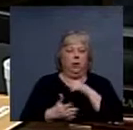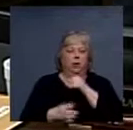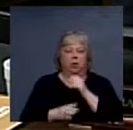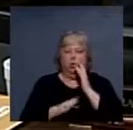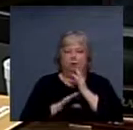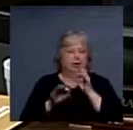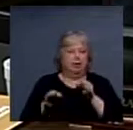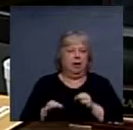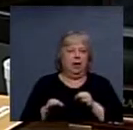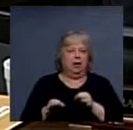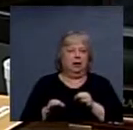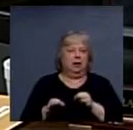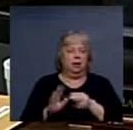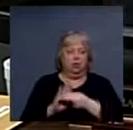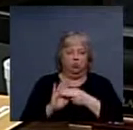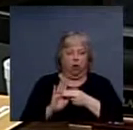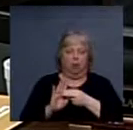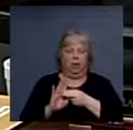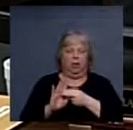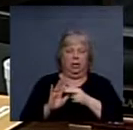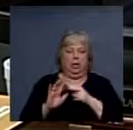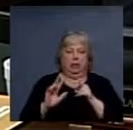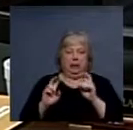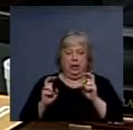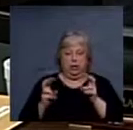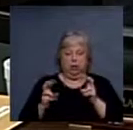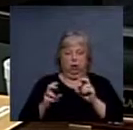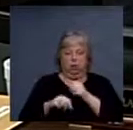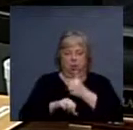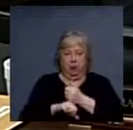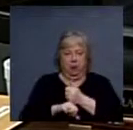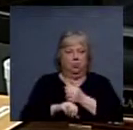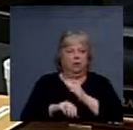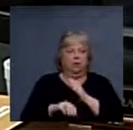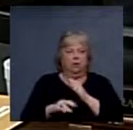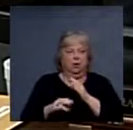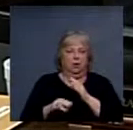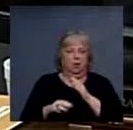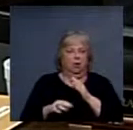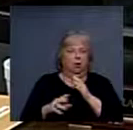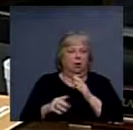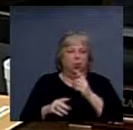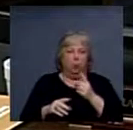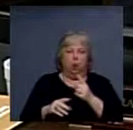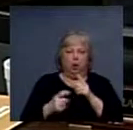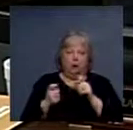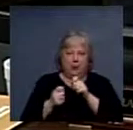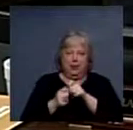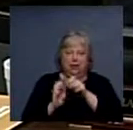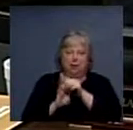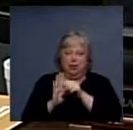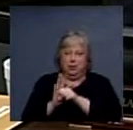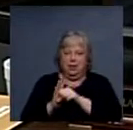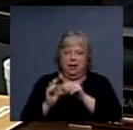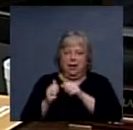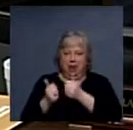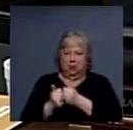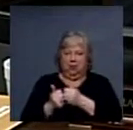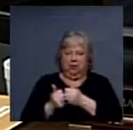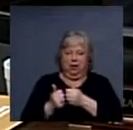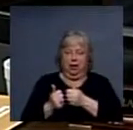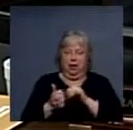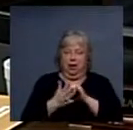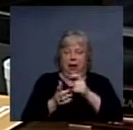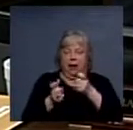decide zoning issues based upon the province of one particular state agency over areas we have no